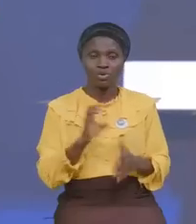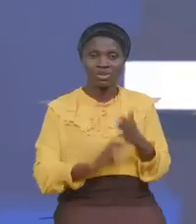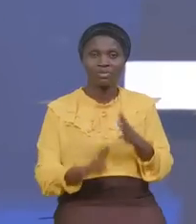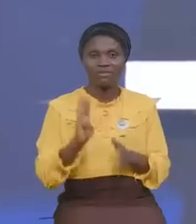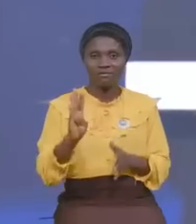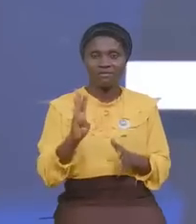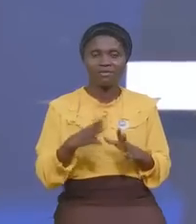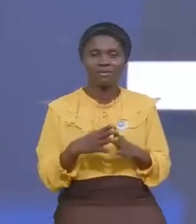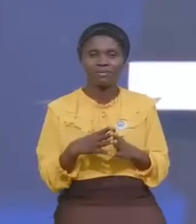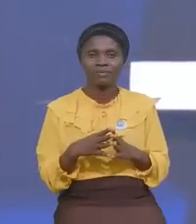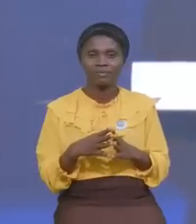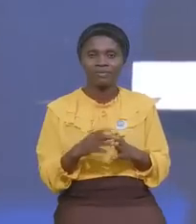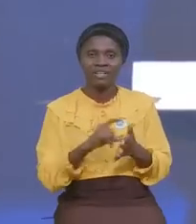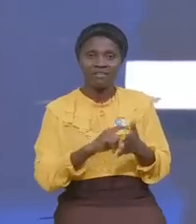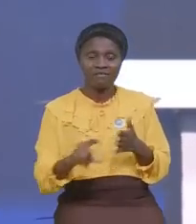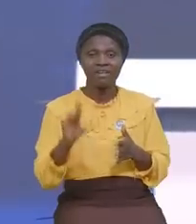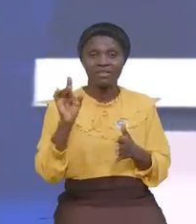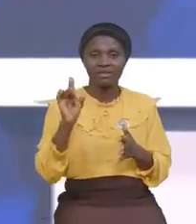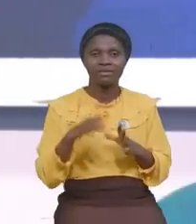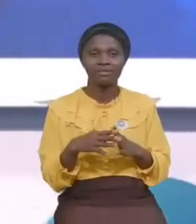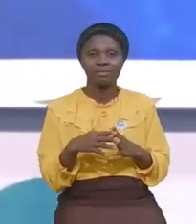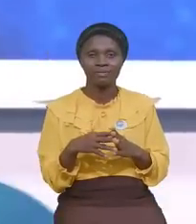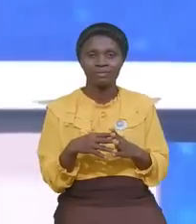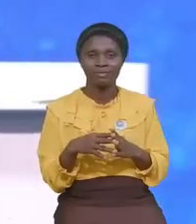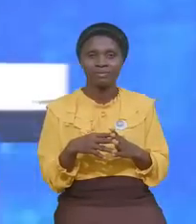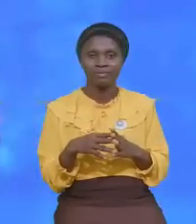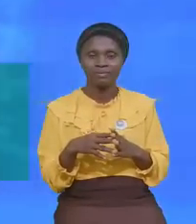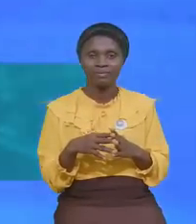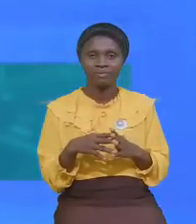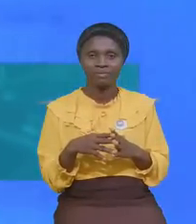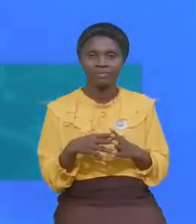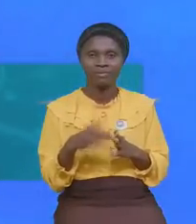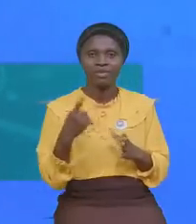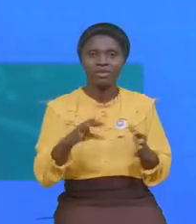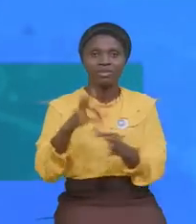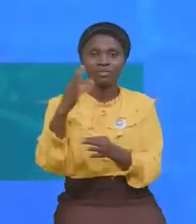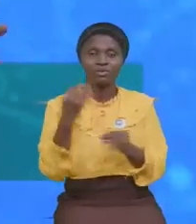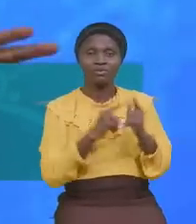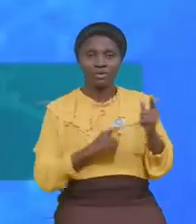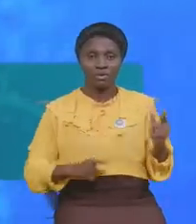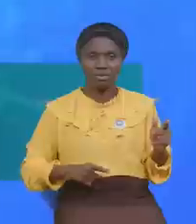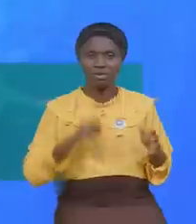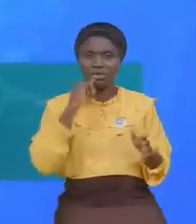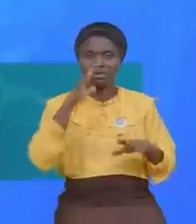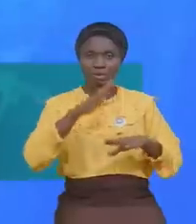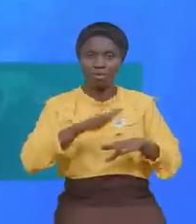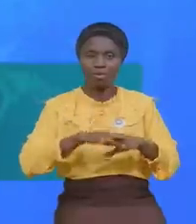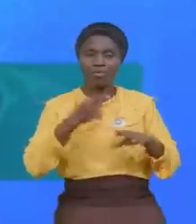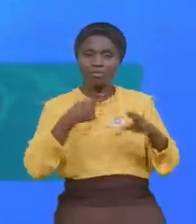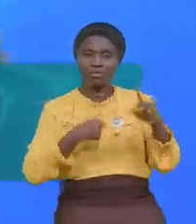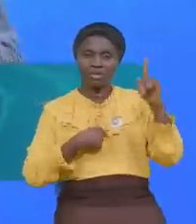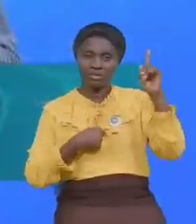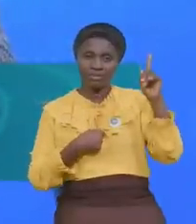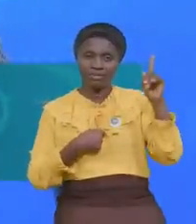And I'm reading from verse 18. The Spirit of the Lord is upon me.